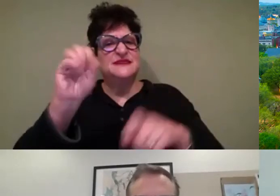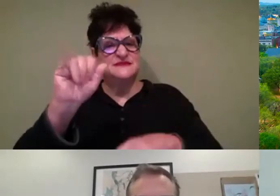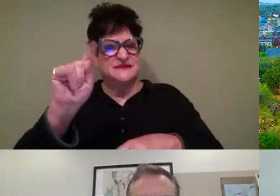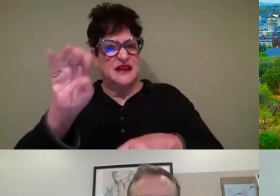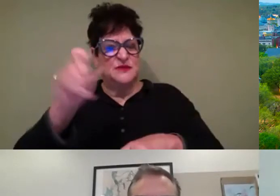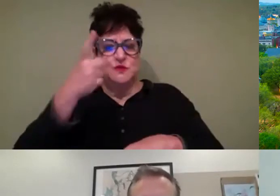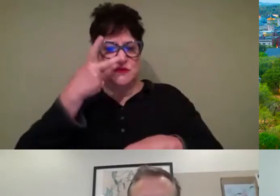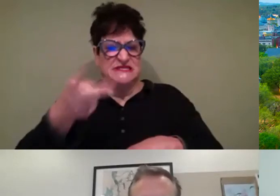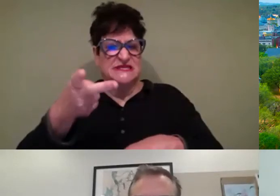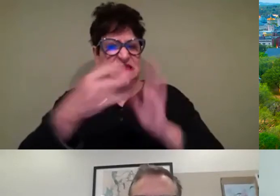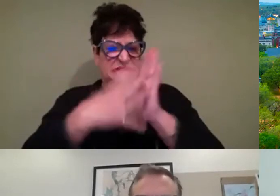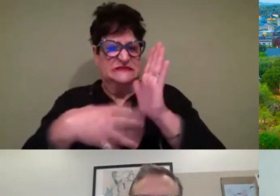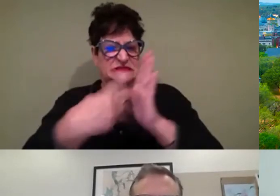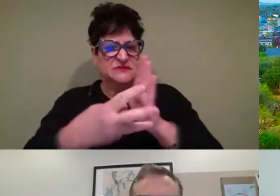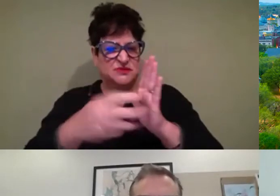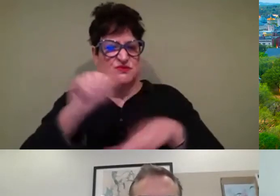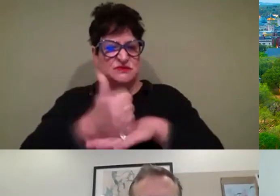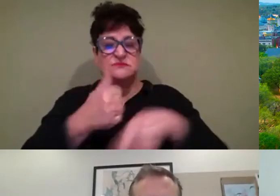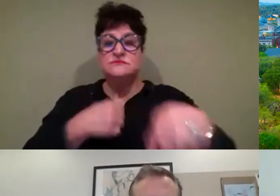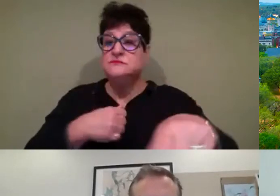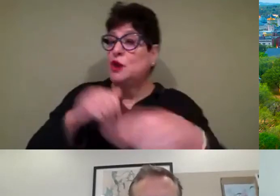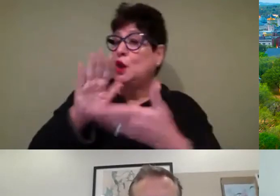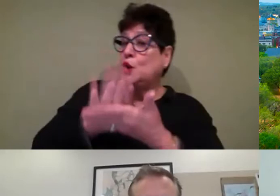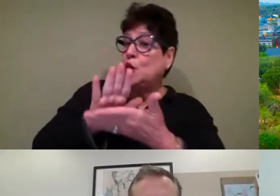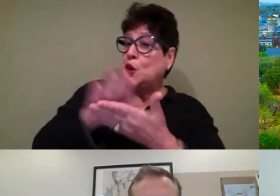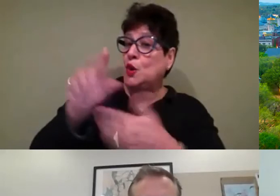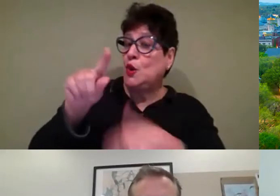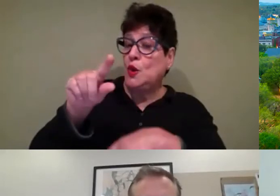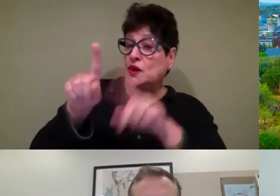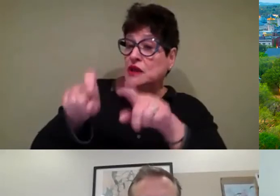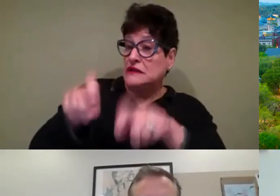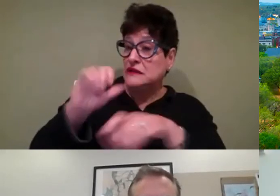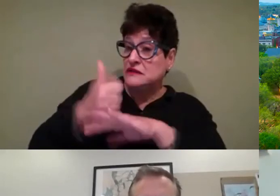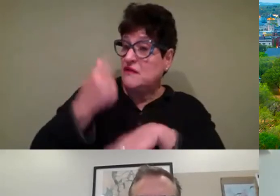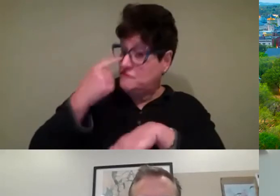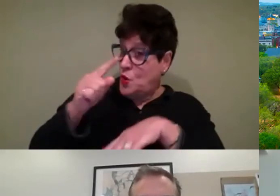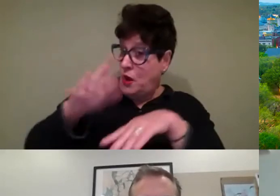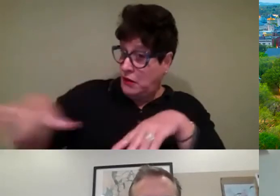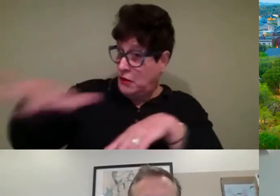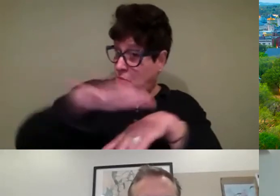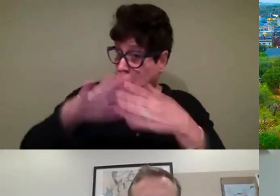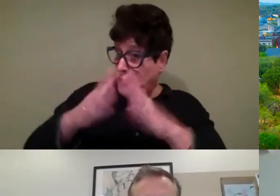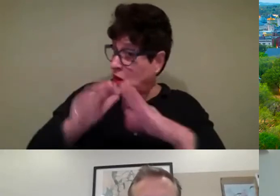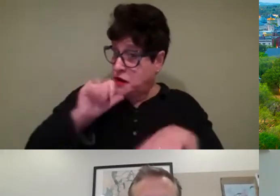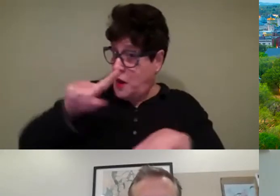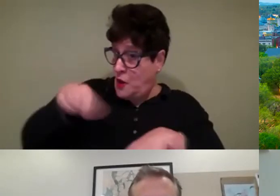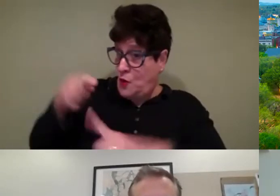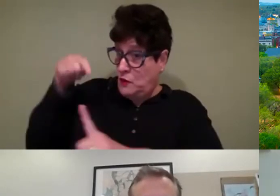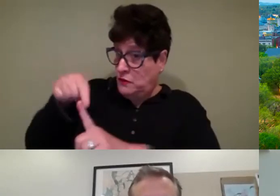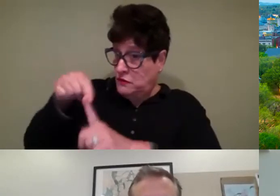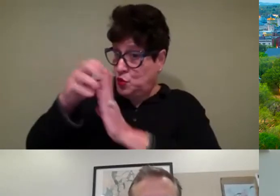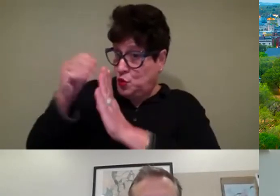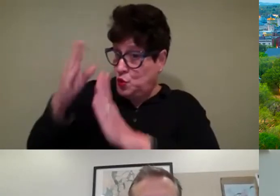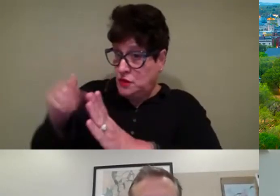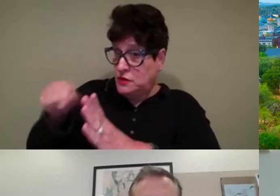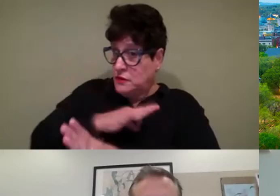Okay, great. And the school testing site is open to the community, right? It's not just correct. Students. Okay. And